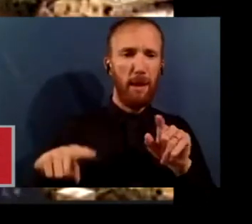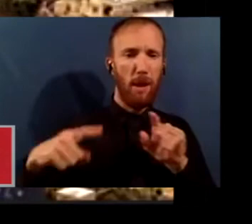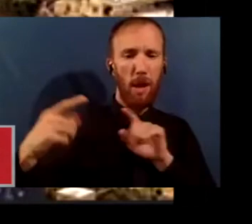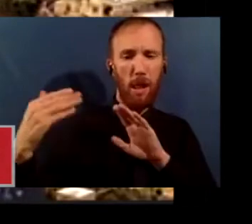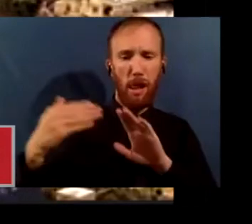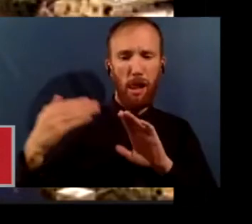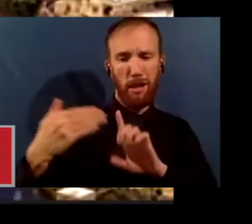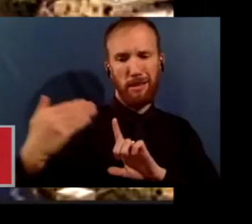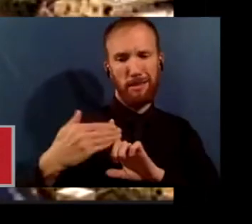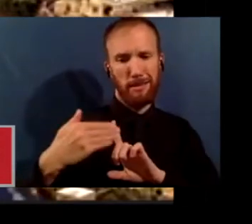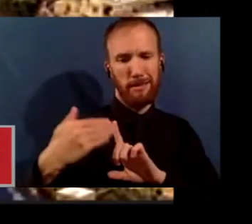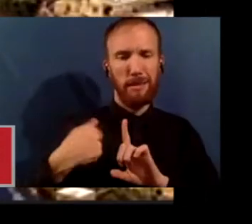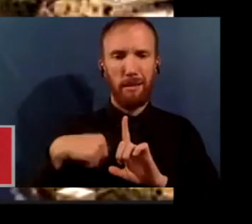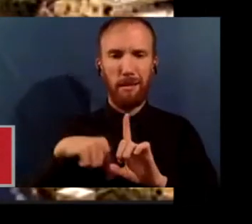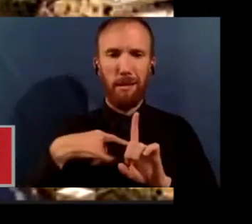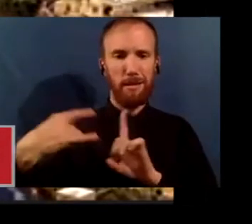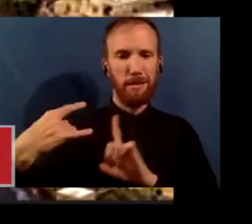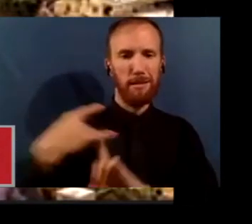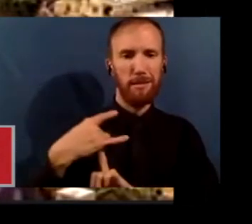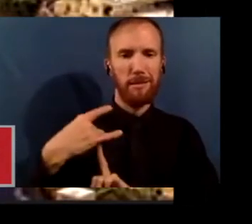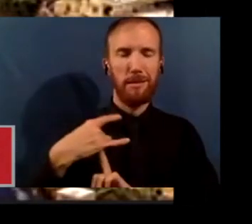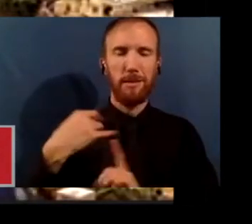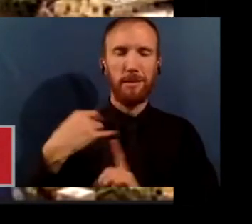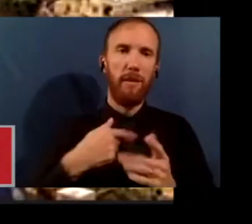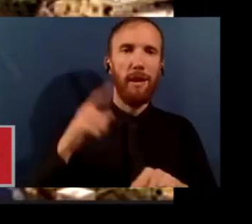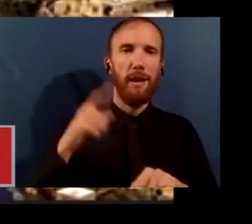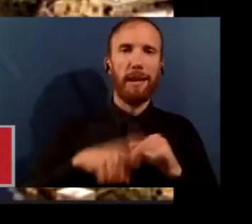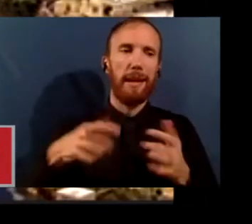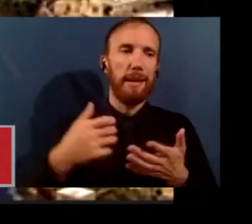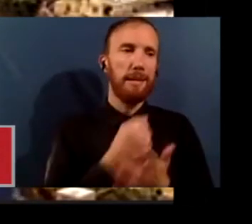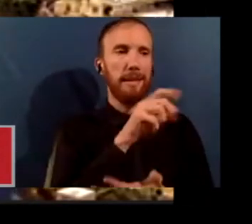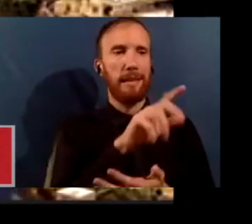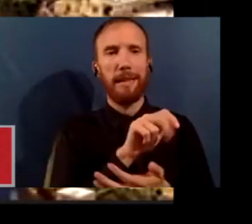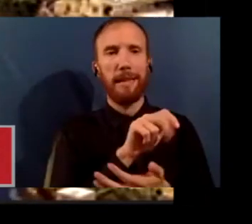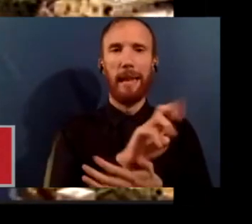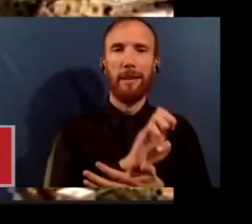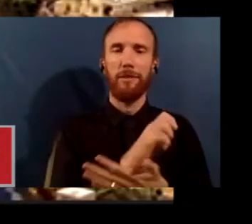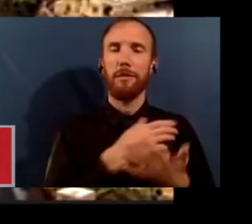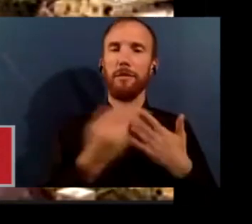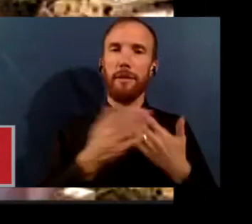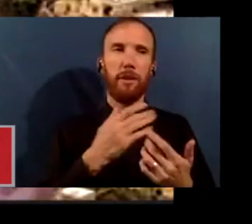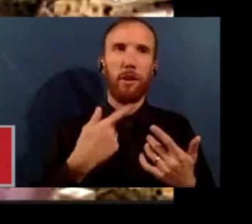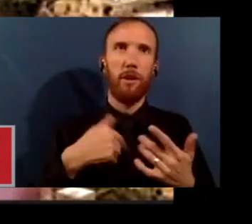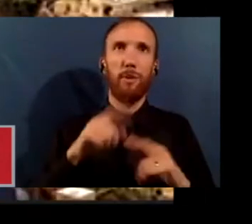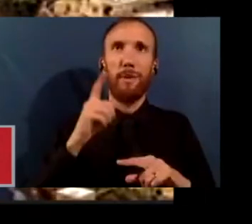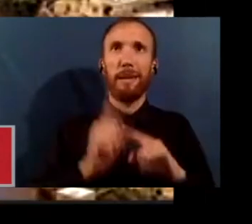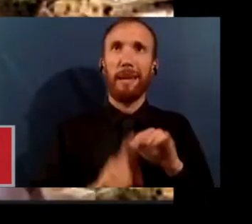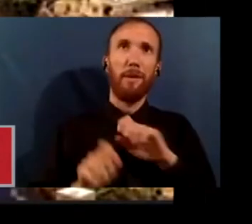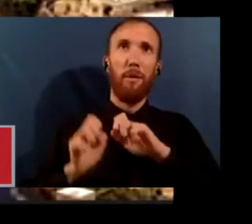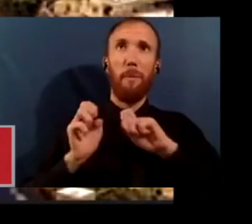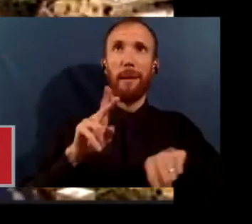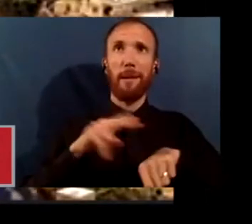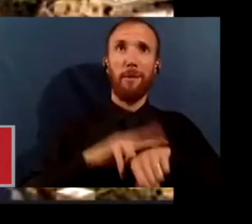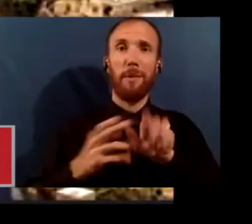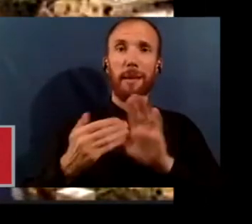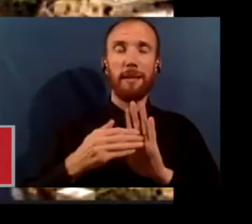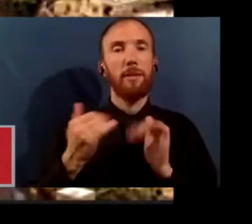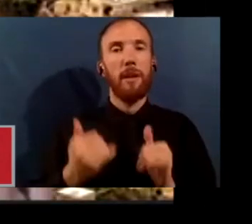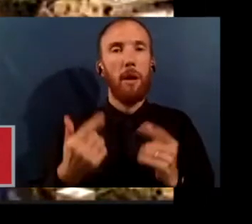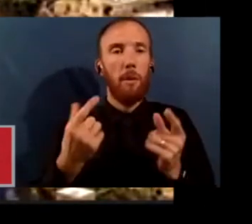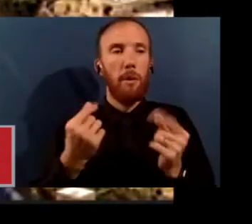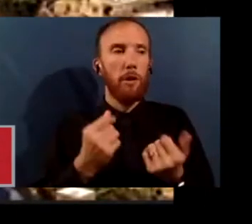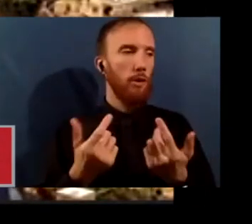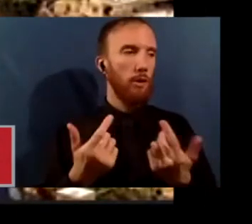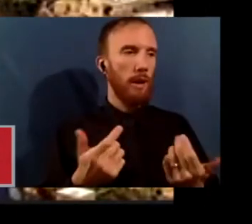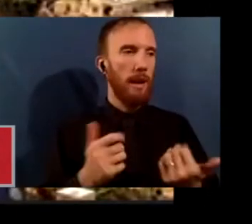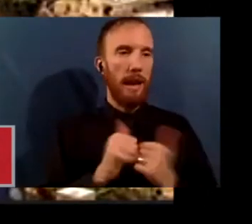we're not going back to the status quo anymore. It doesn't look that way. And so what are we building? What are we going to do? What will